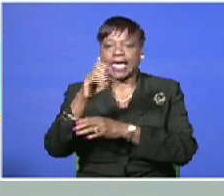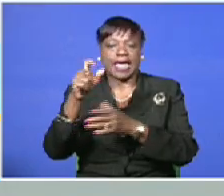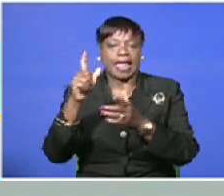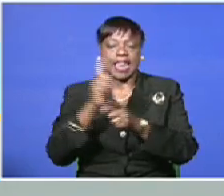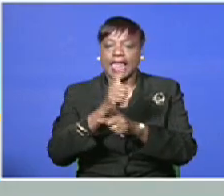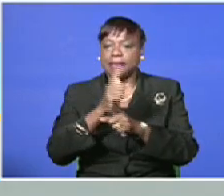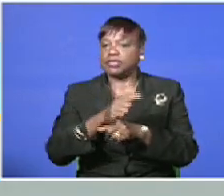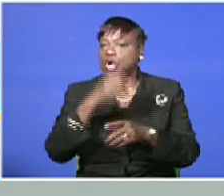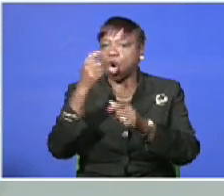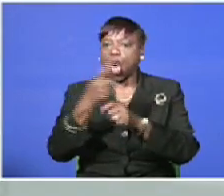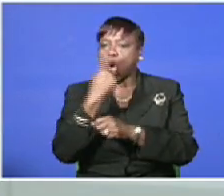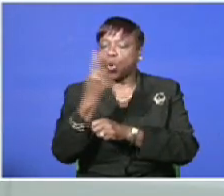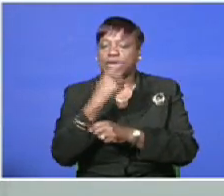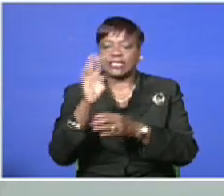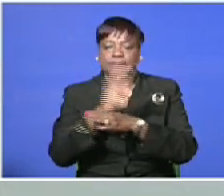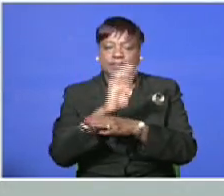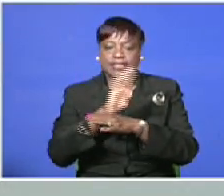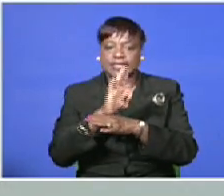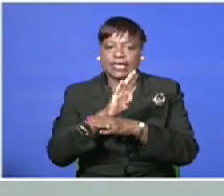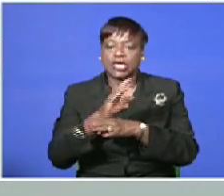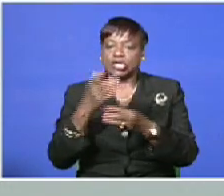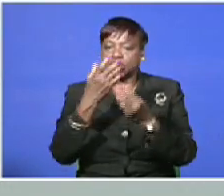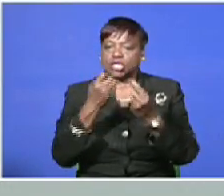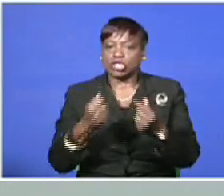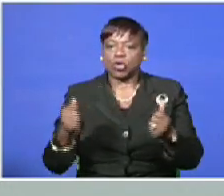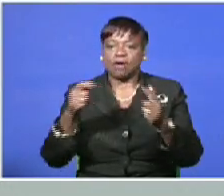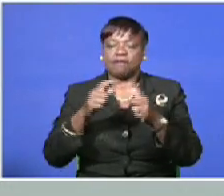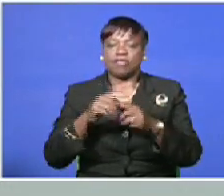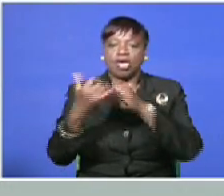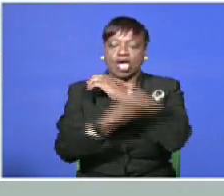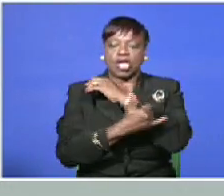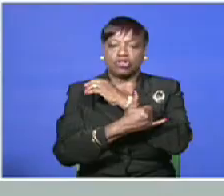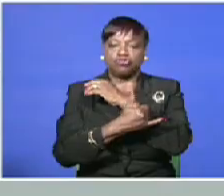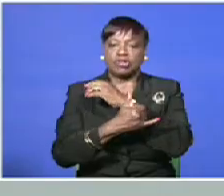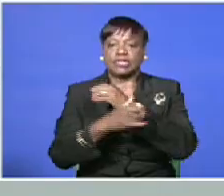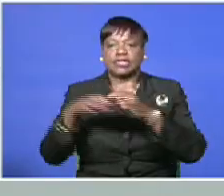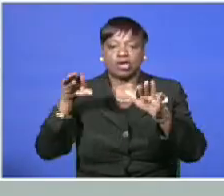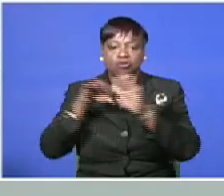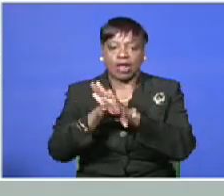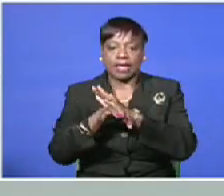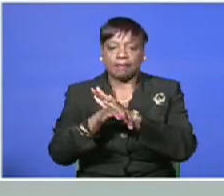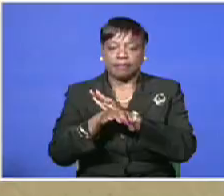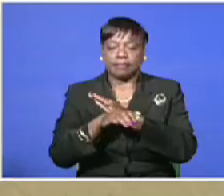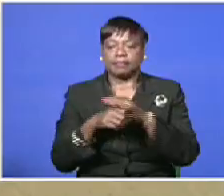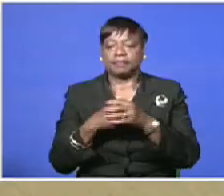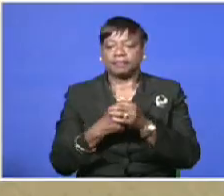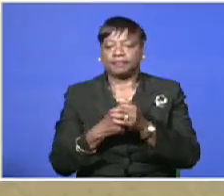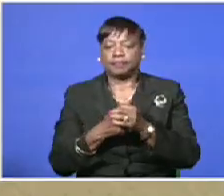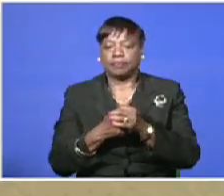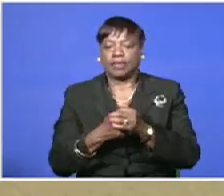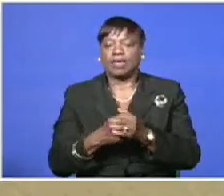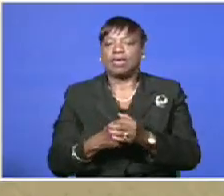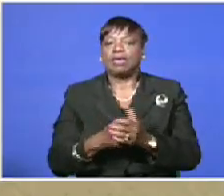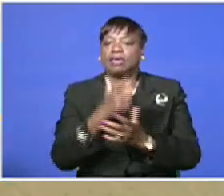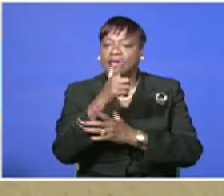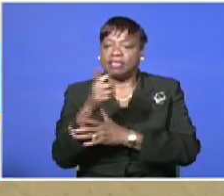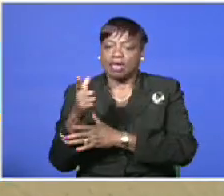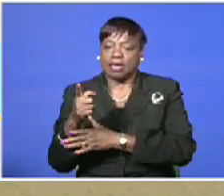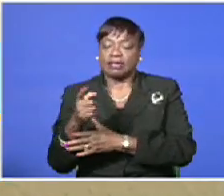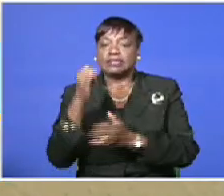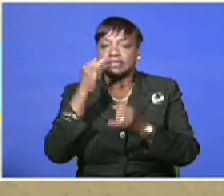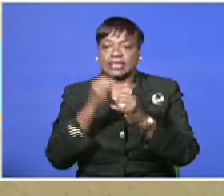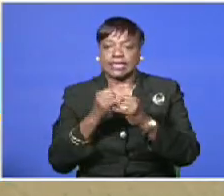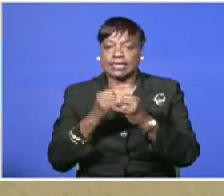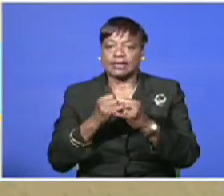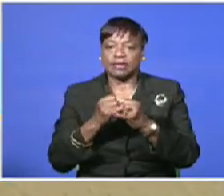analyzing evidence to solve the country's crime. But for some, testing firearms can be fascinating. The Firearms Identification